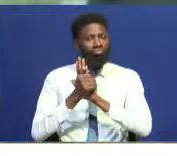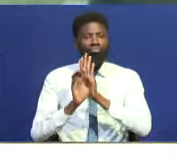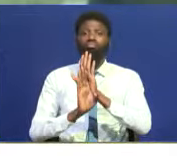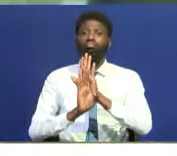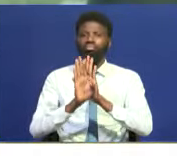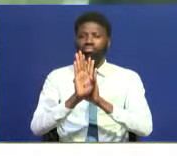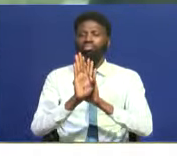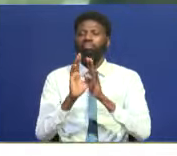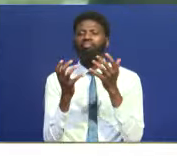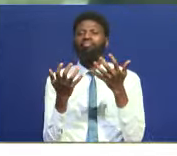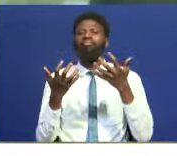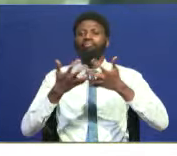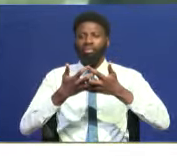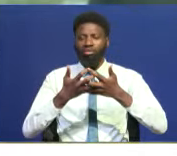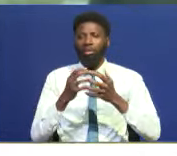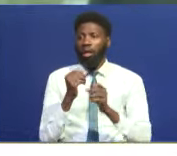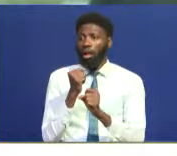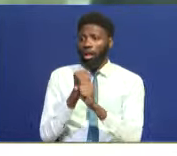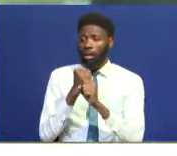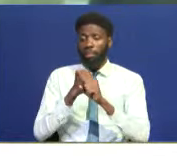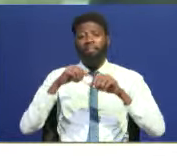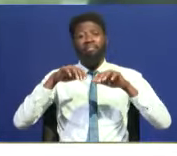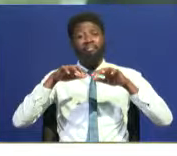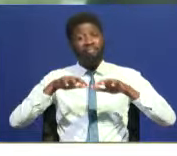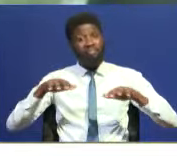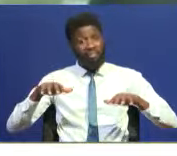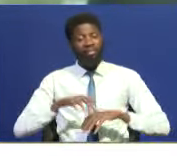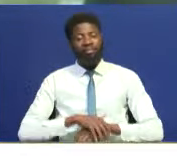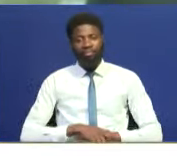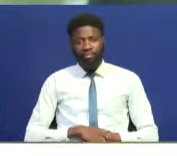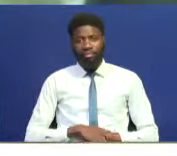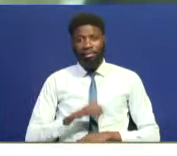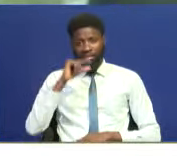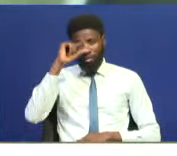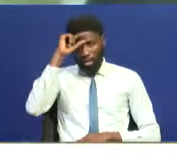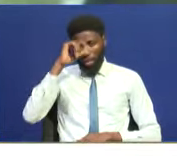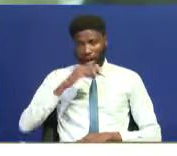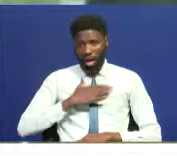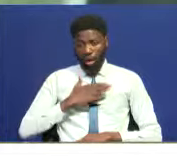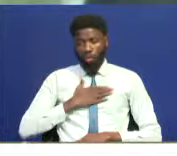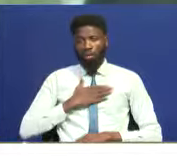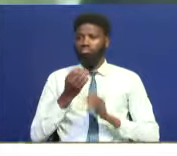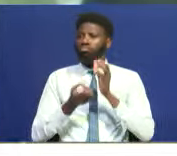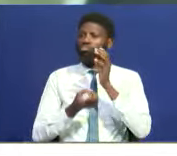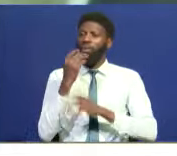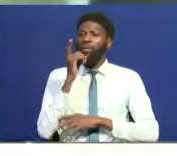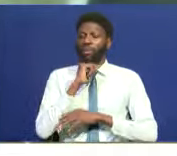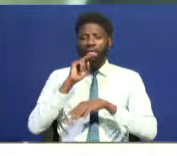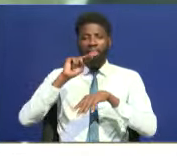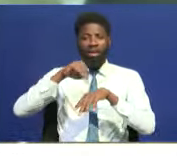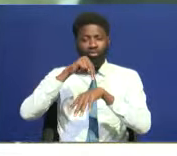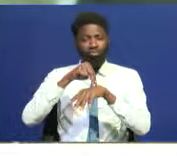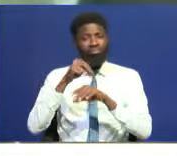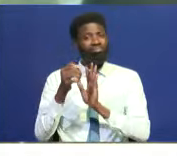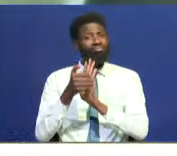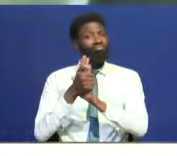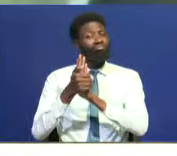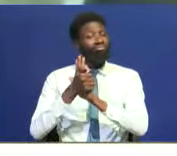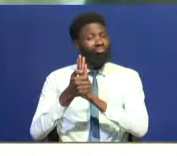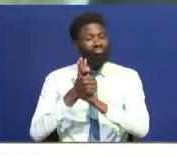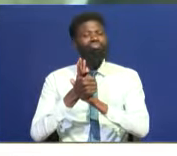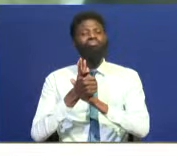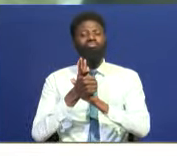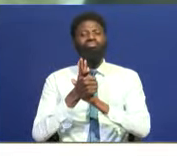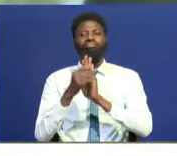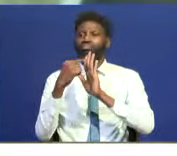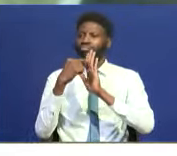responsive to the labor market demand. Our government launched the National Skills Inventory to map out the skills